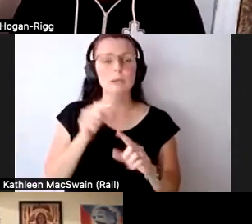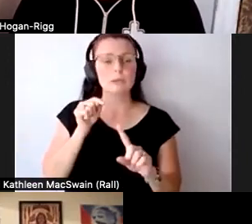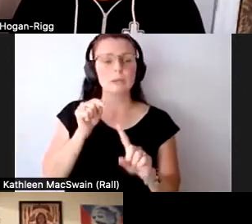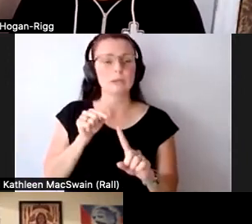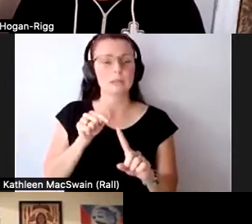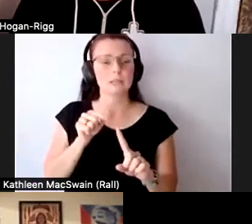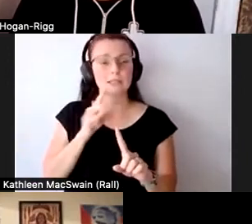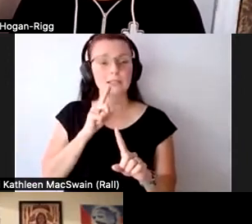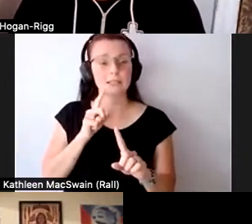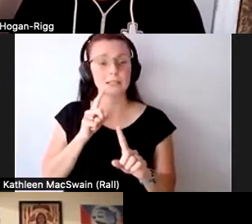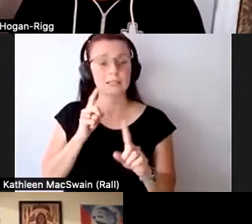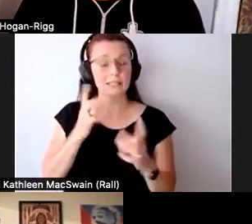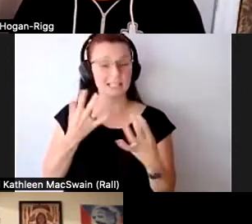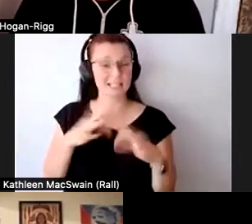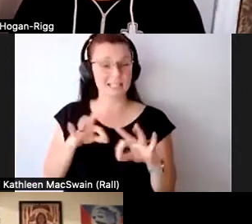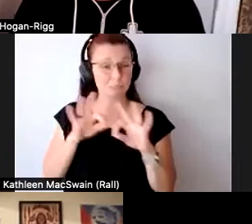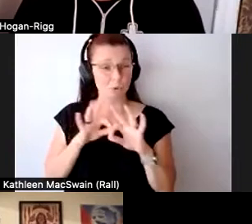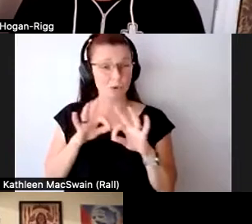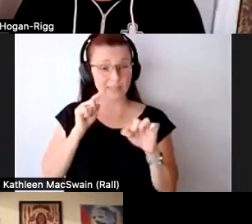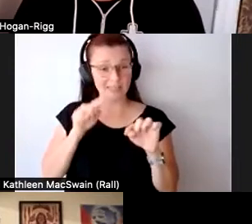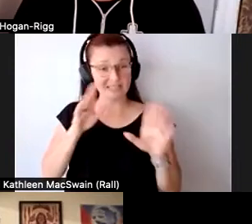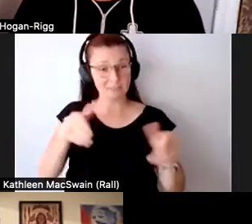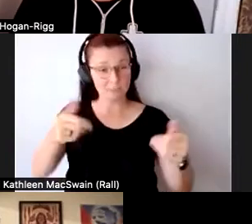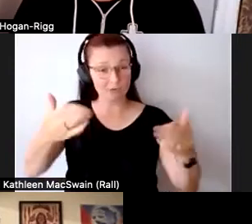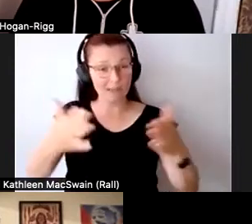for folks that need it, but that doesn't,